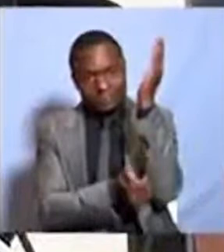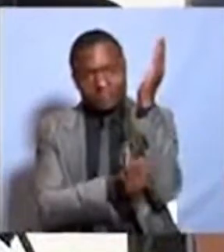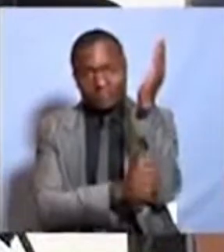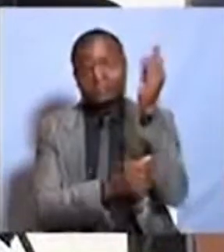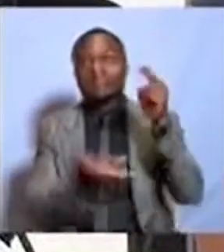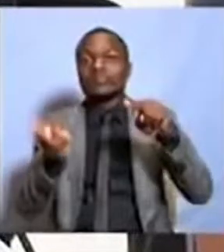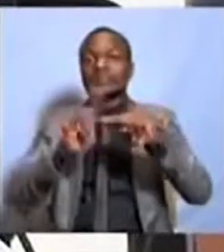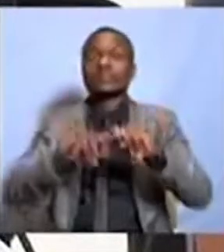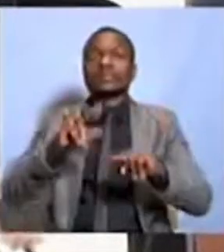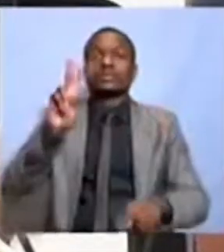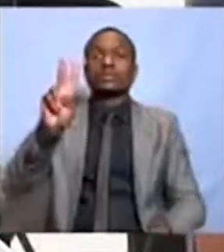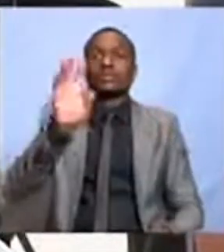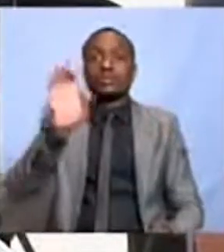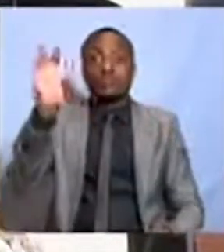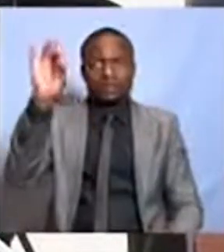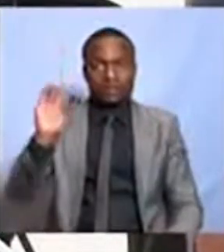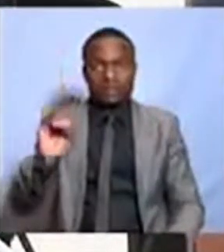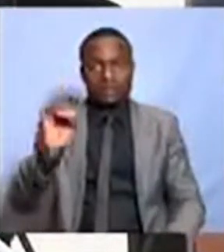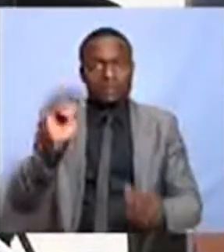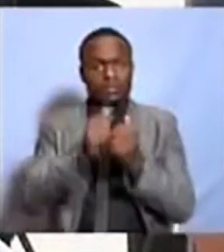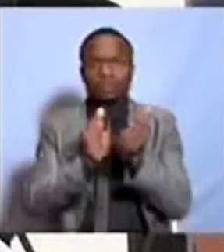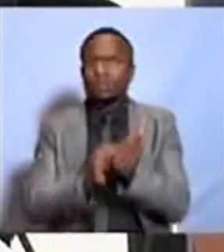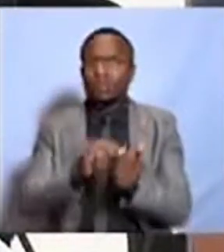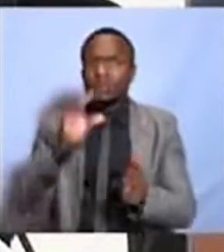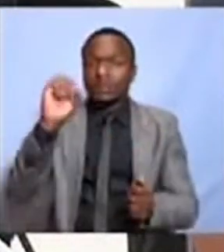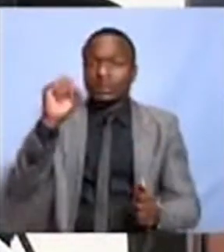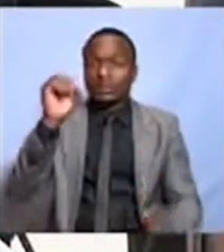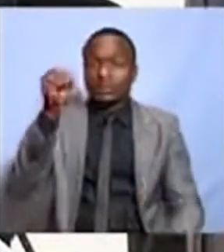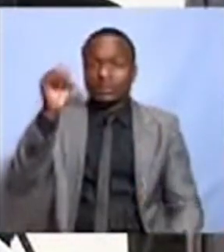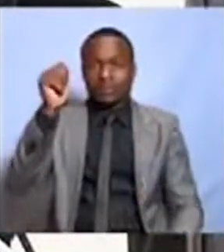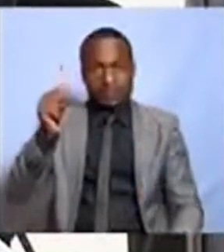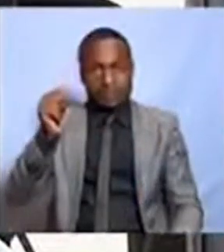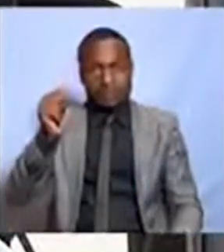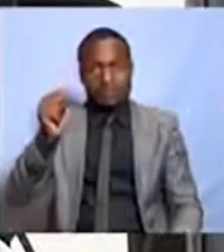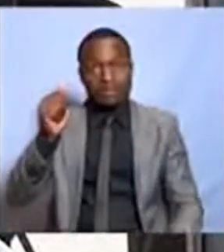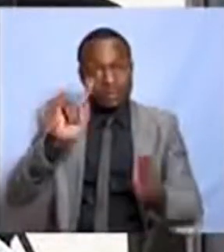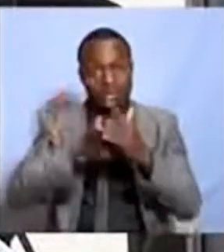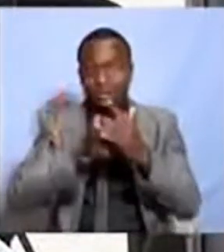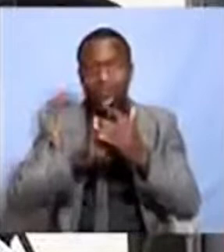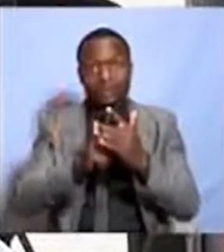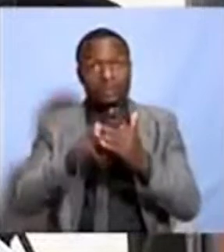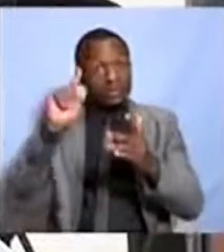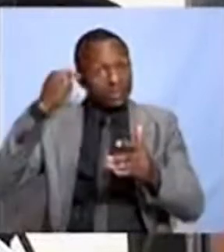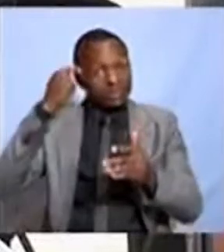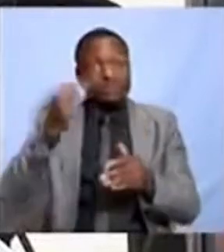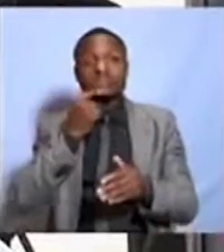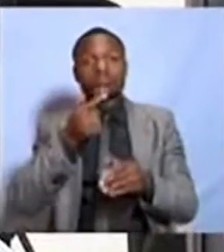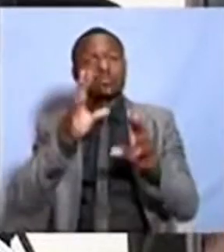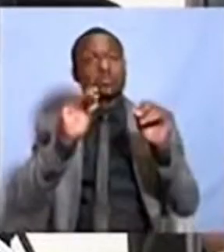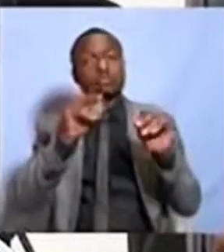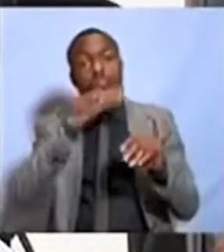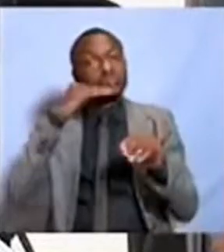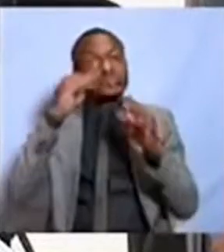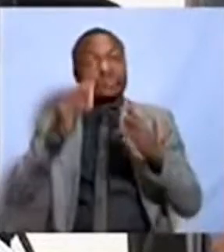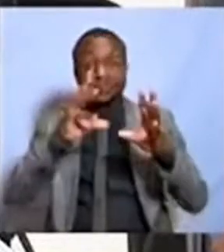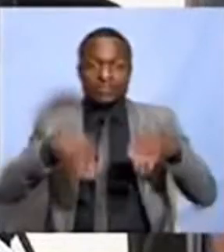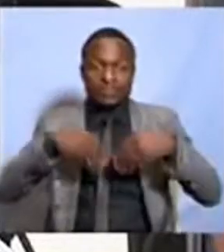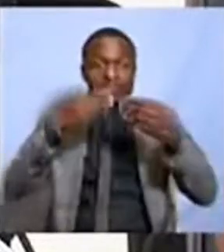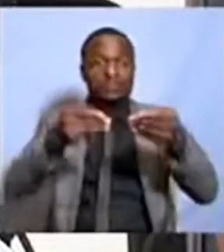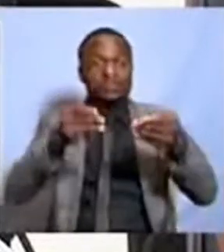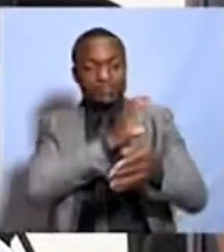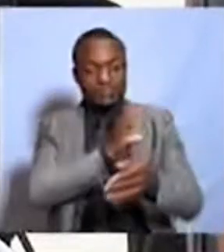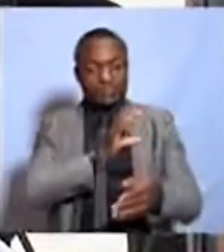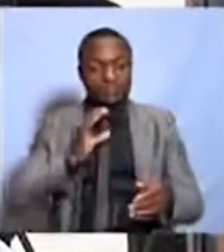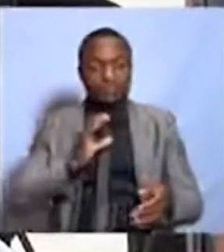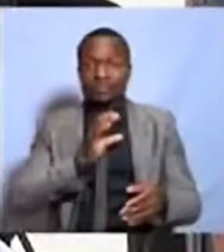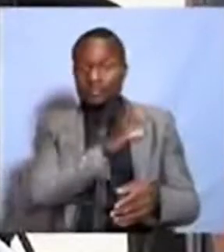to 280. How about the soya beans farmers? And then when we inquired about this, the government said, no, the farmers actually supply to the Chinese, but that is